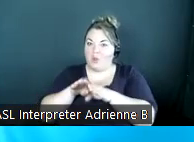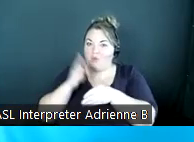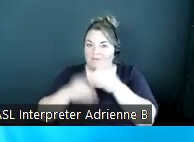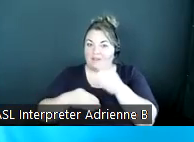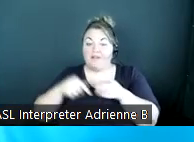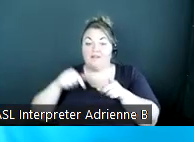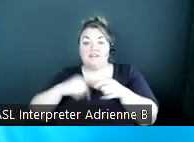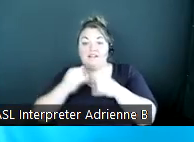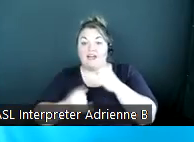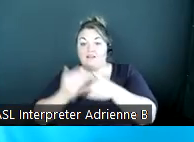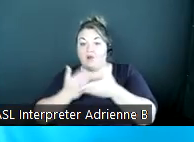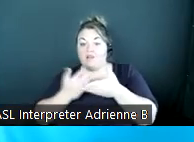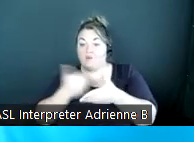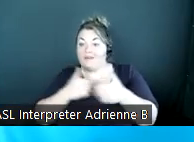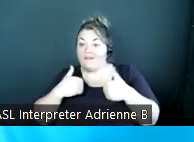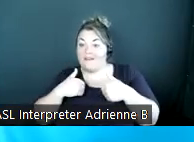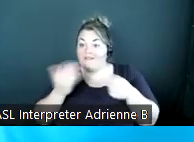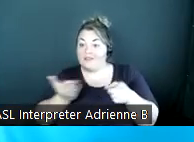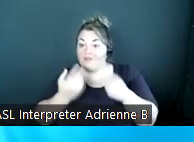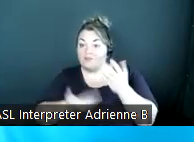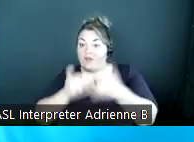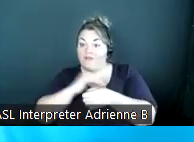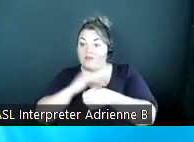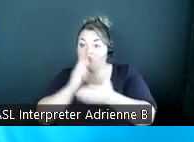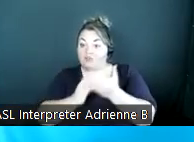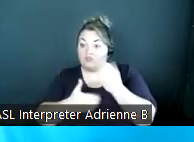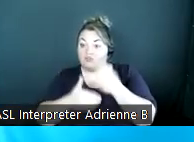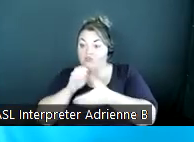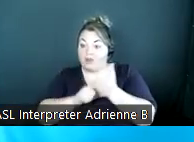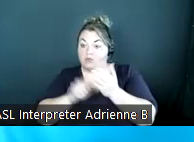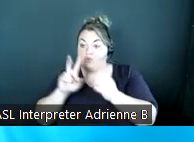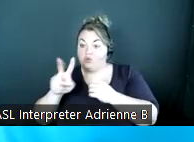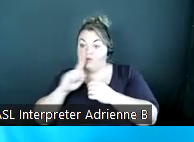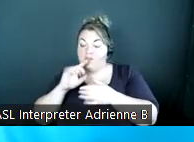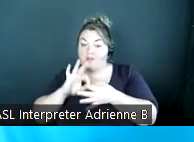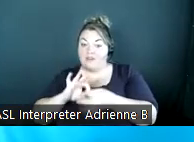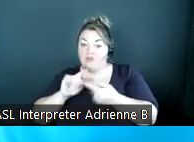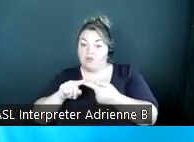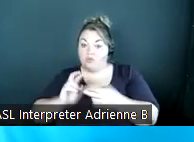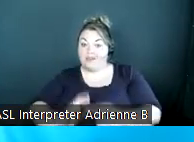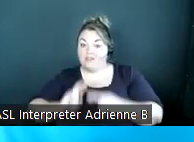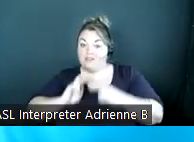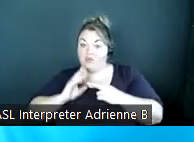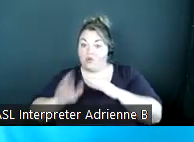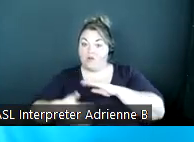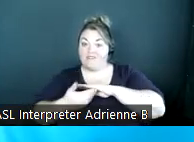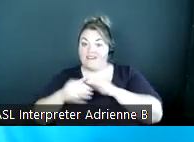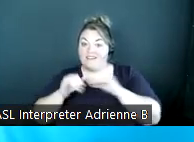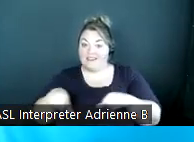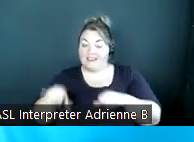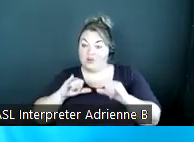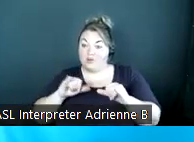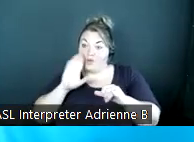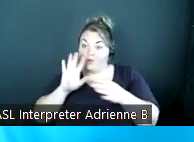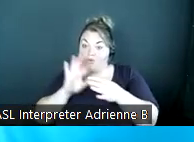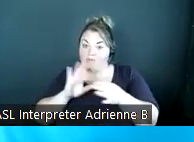So this last couple parts that we have to cover in chapter 2 are related to residential and overnight standards, and then we'll get into